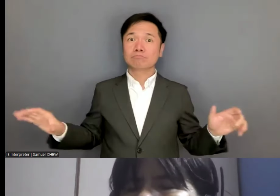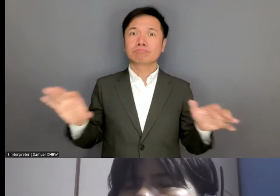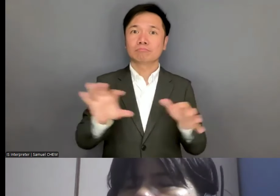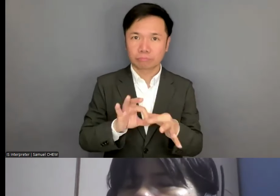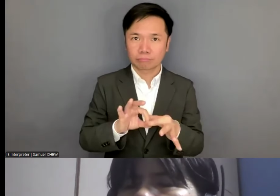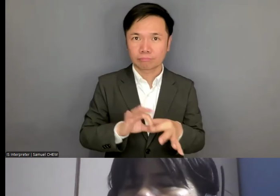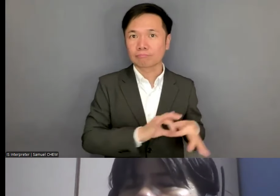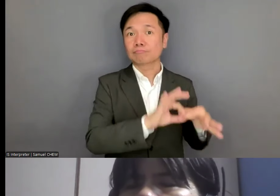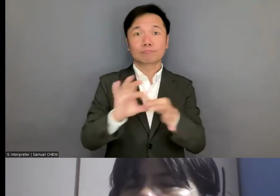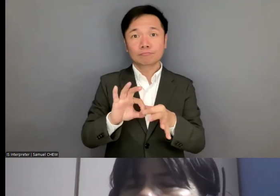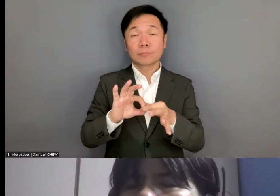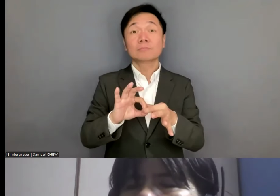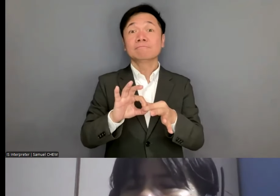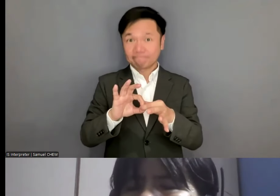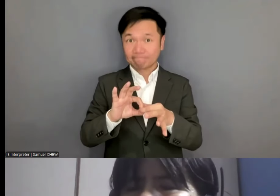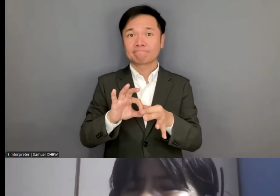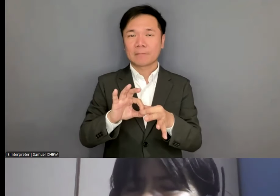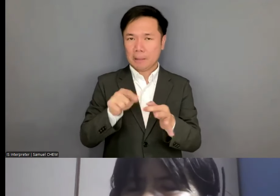and be able